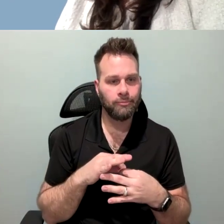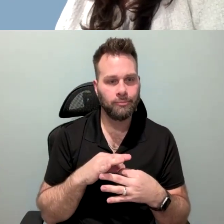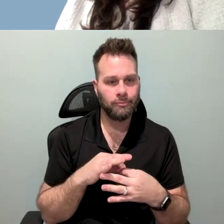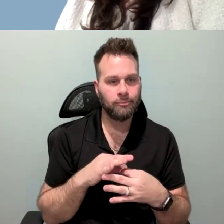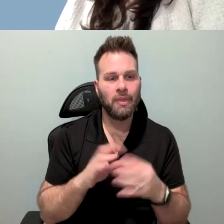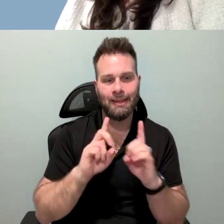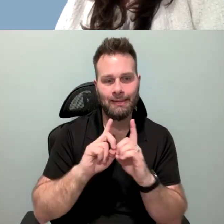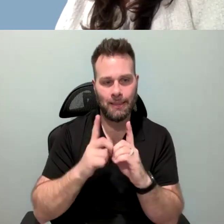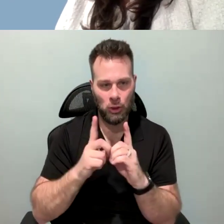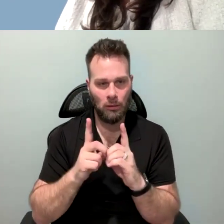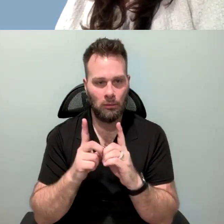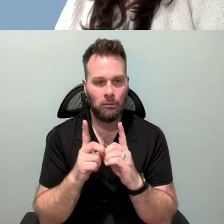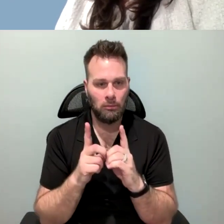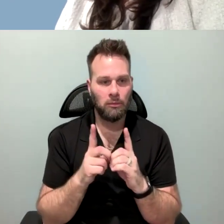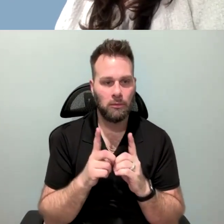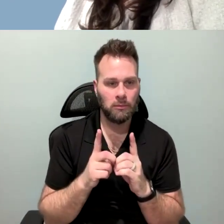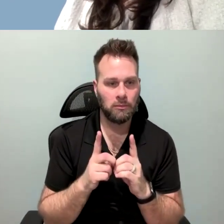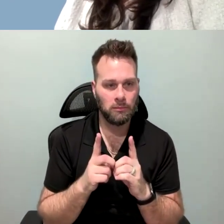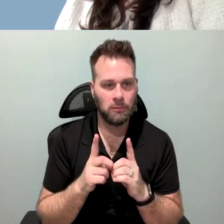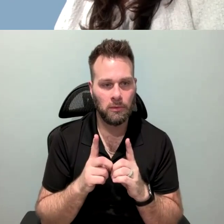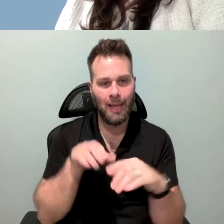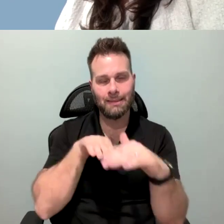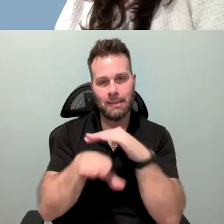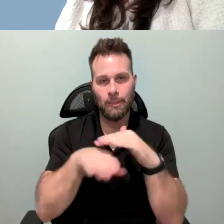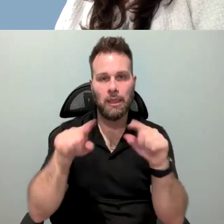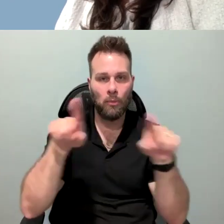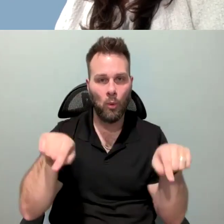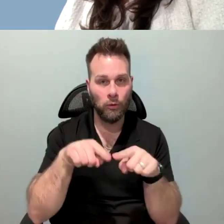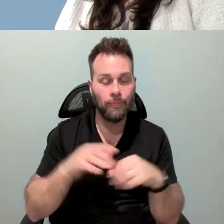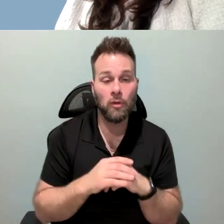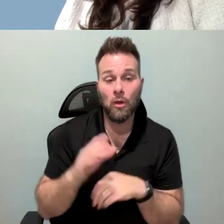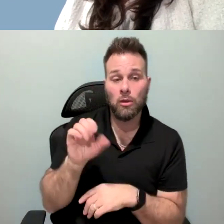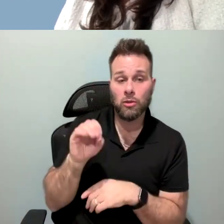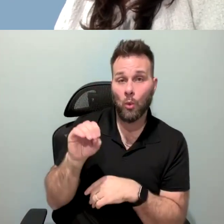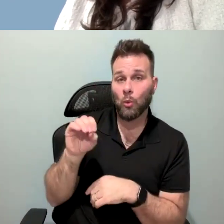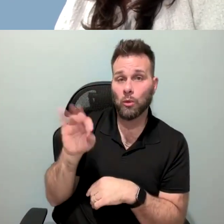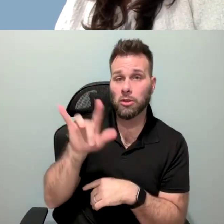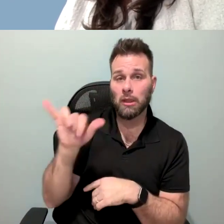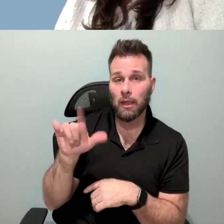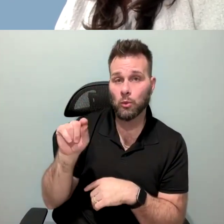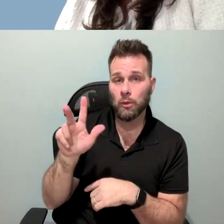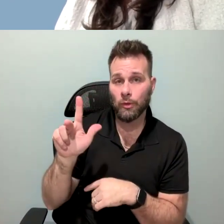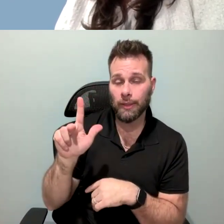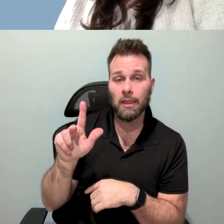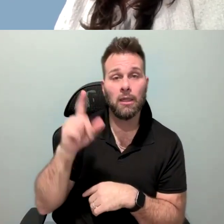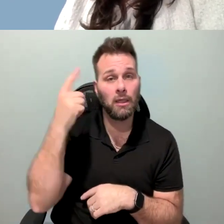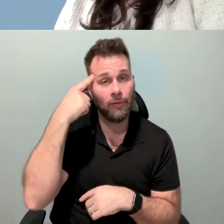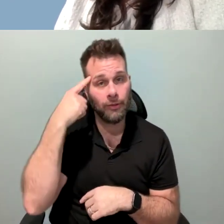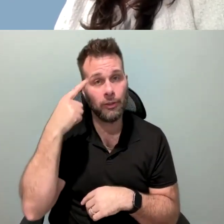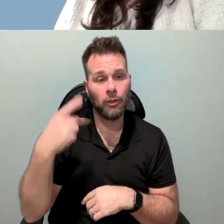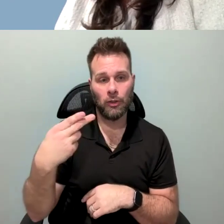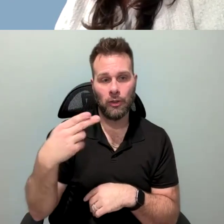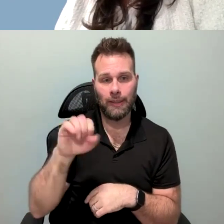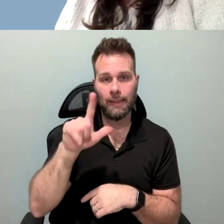great question. So in July of 2023, Governor Healy issued an executive